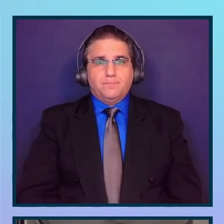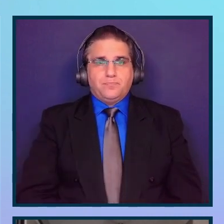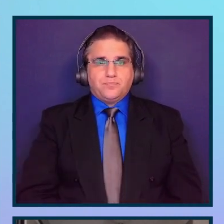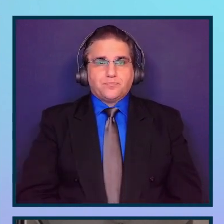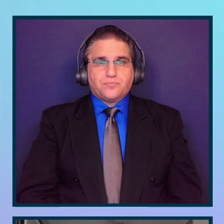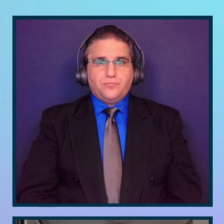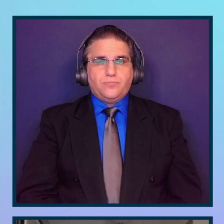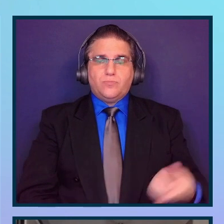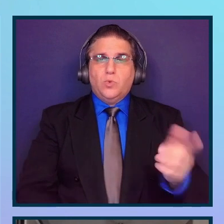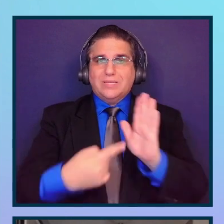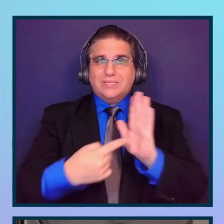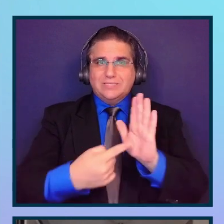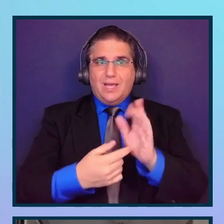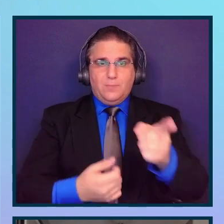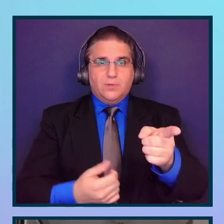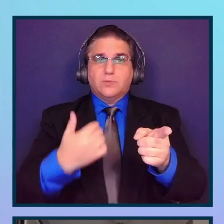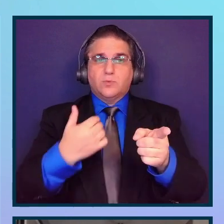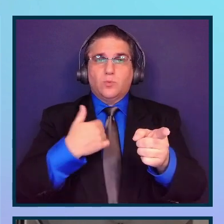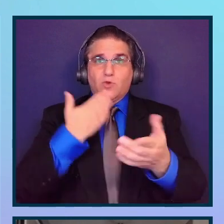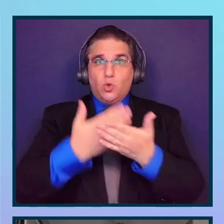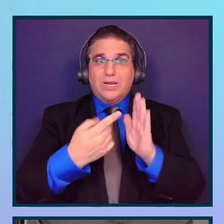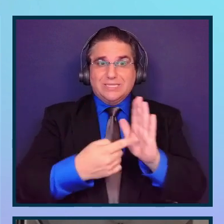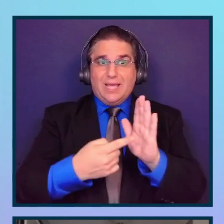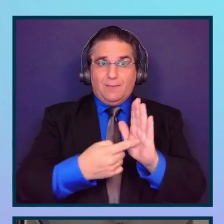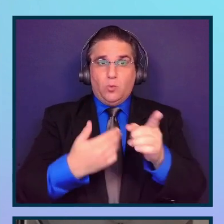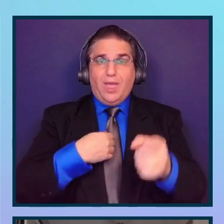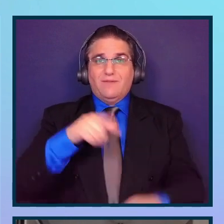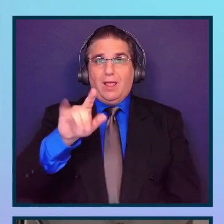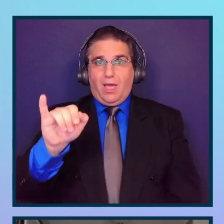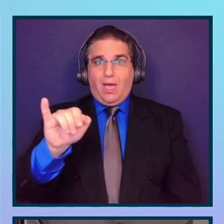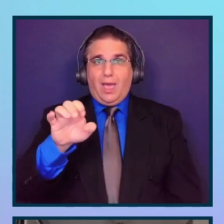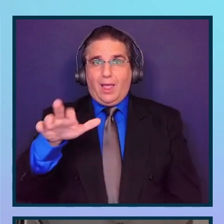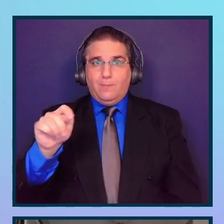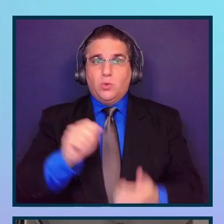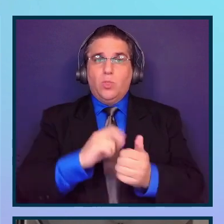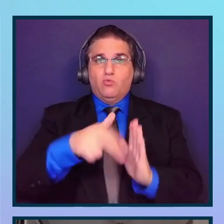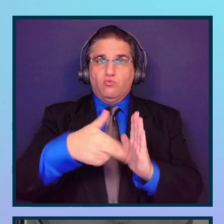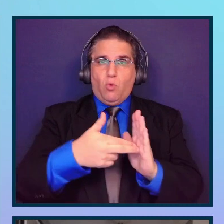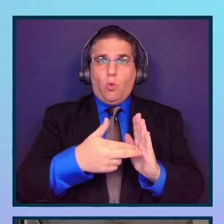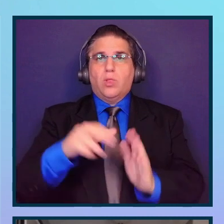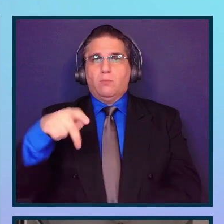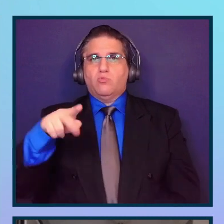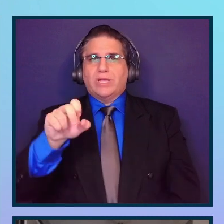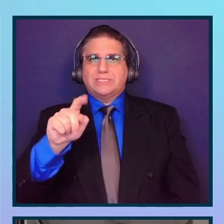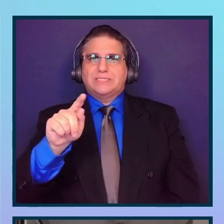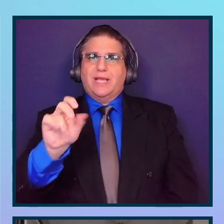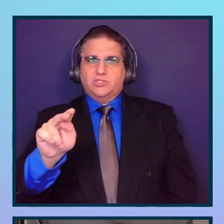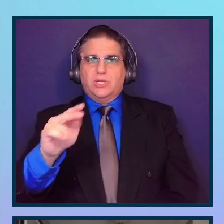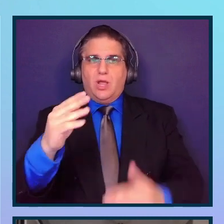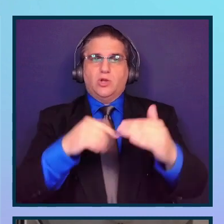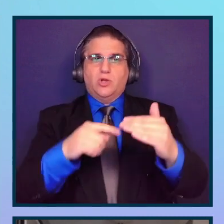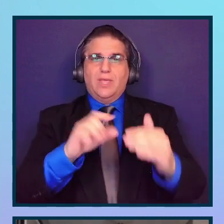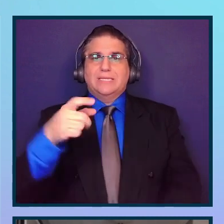So as an example, we have the good example, which was we have an LI element with role presentation. Underneath that is a span with